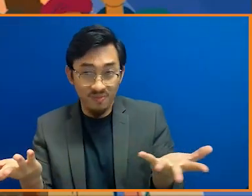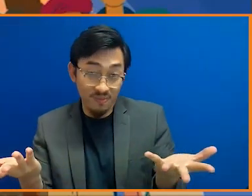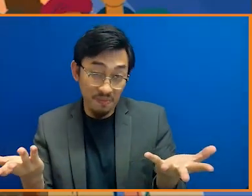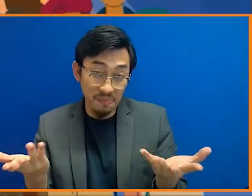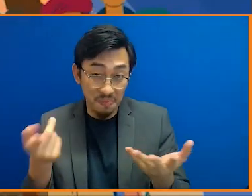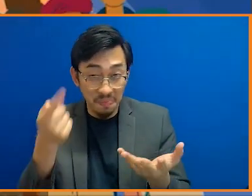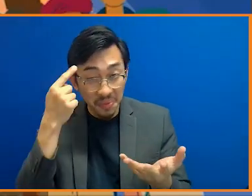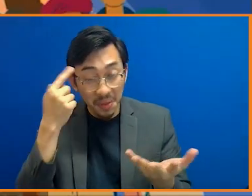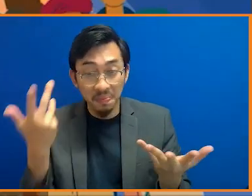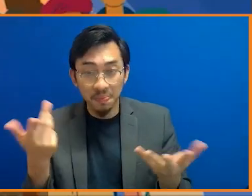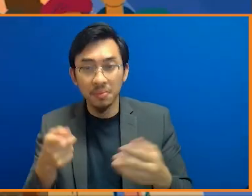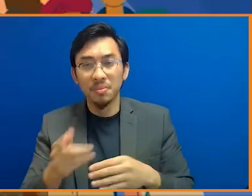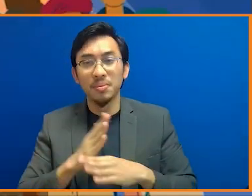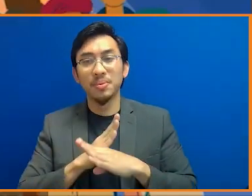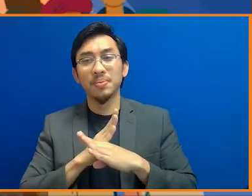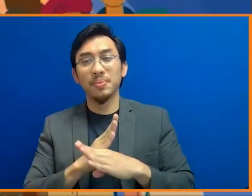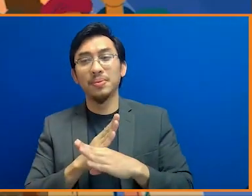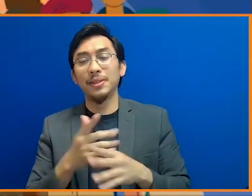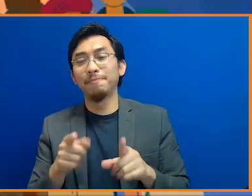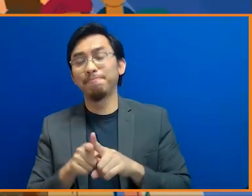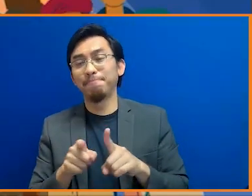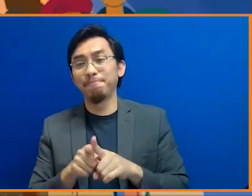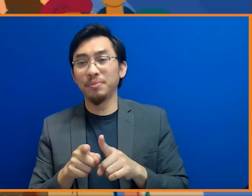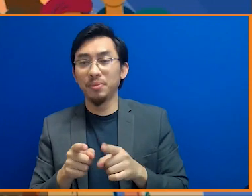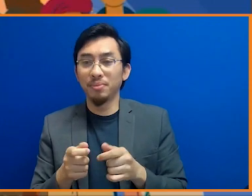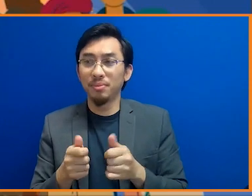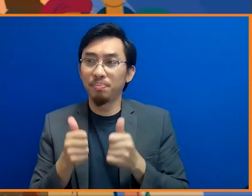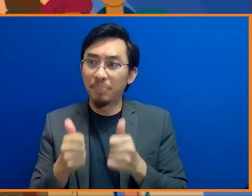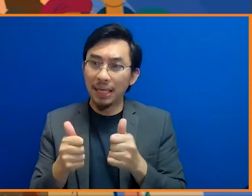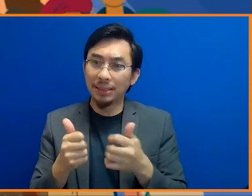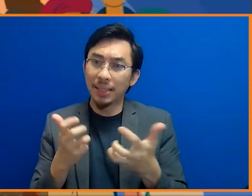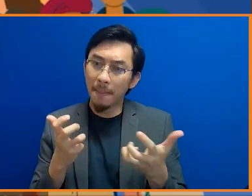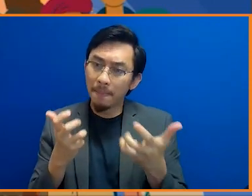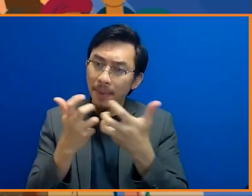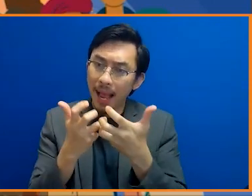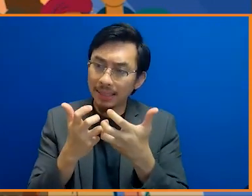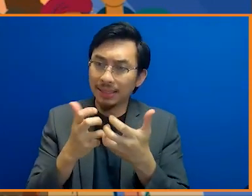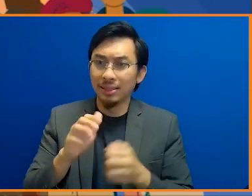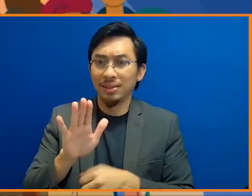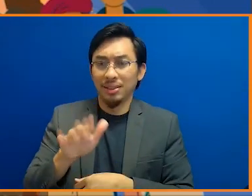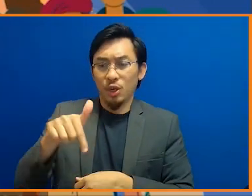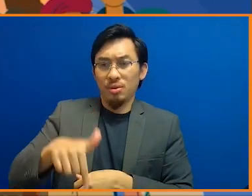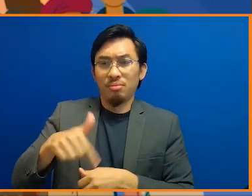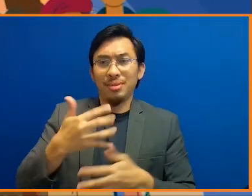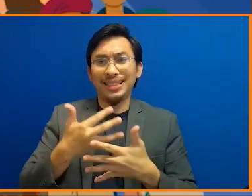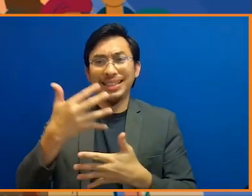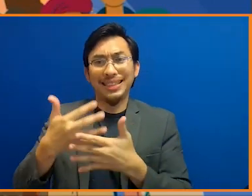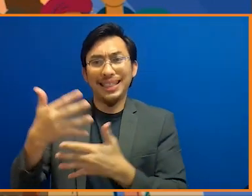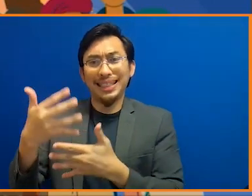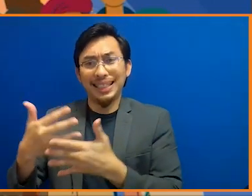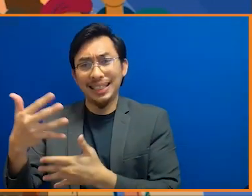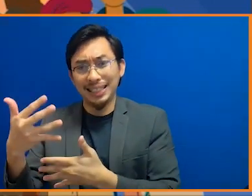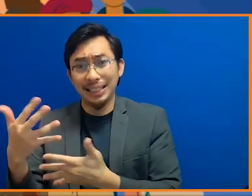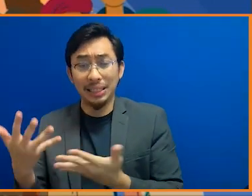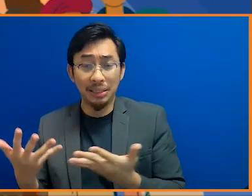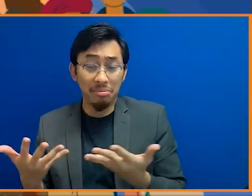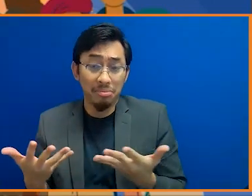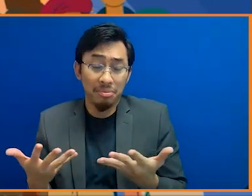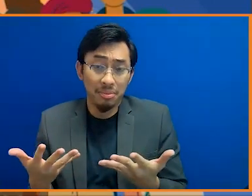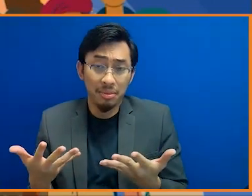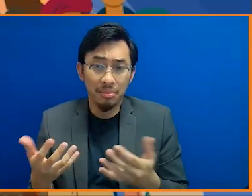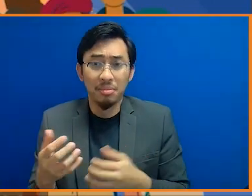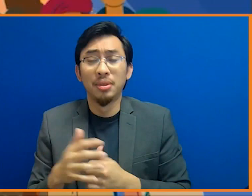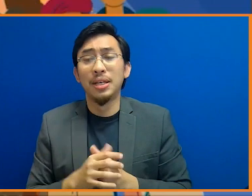shape the mitigation that we choose suitable to our city.